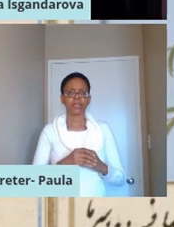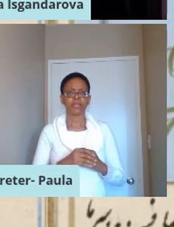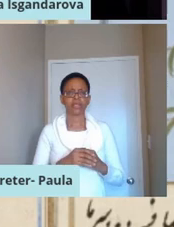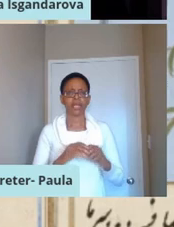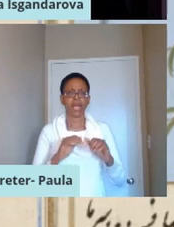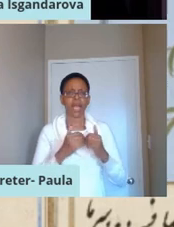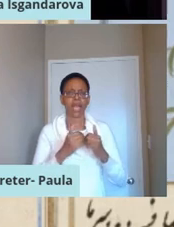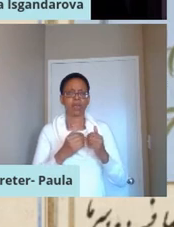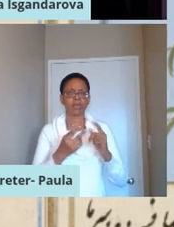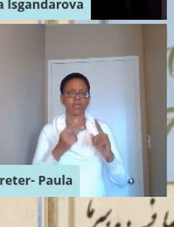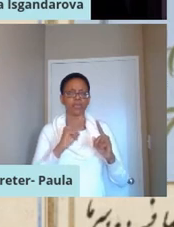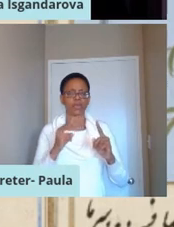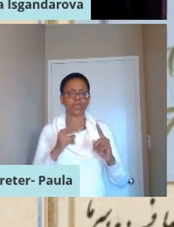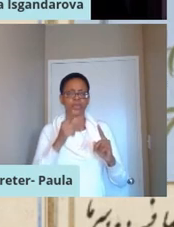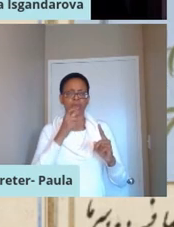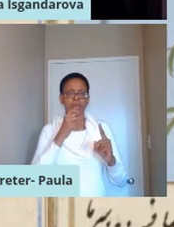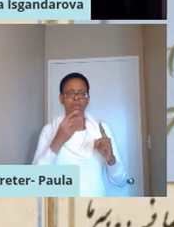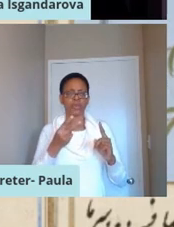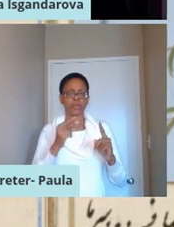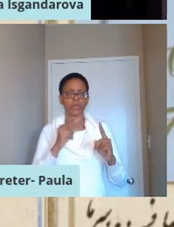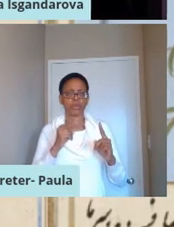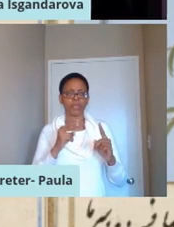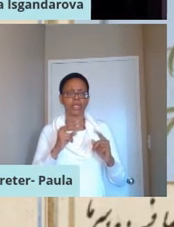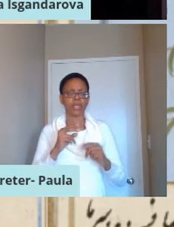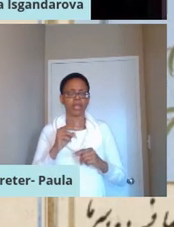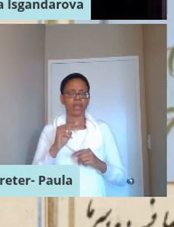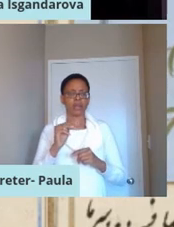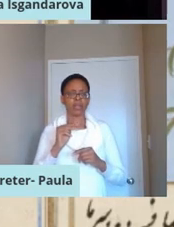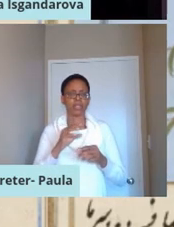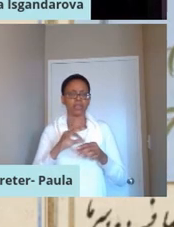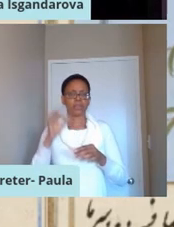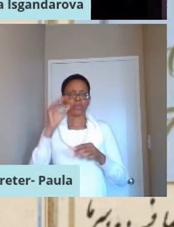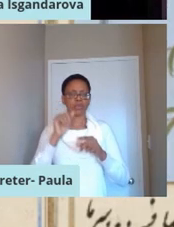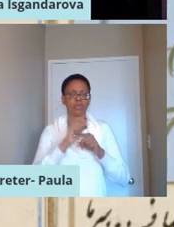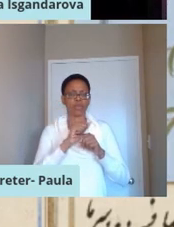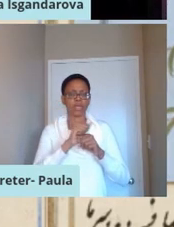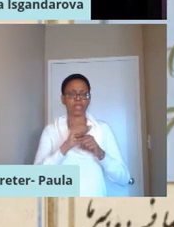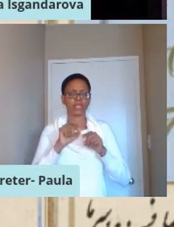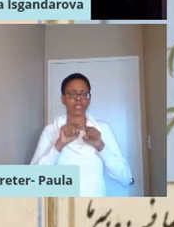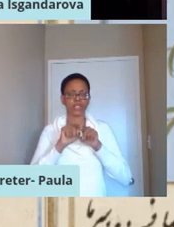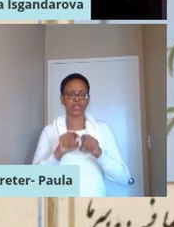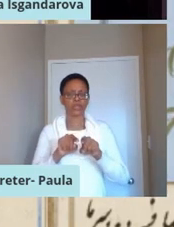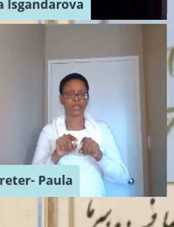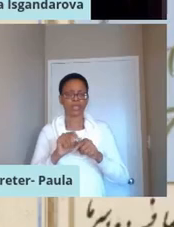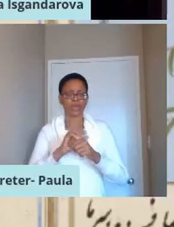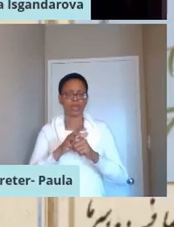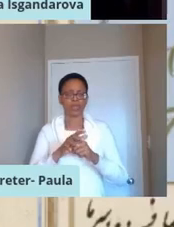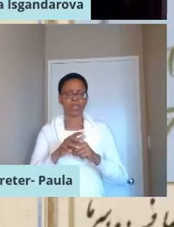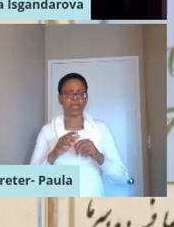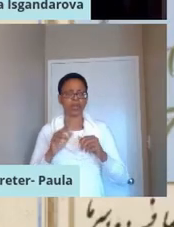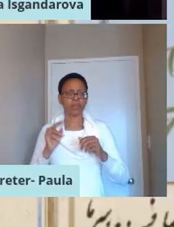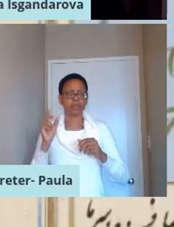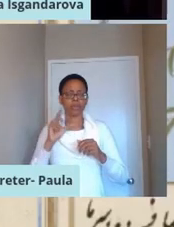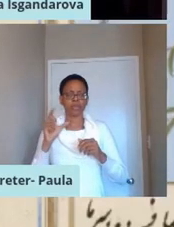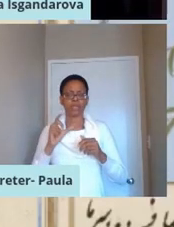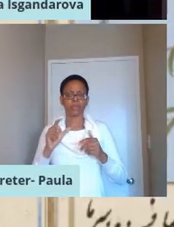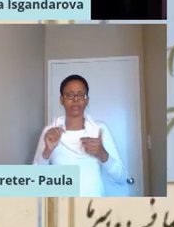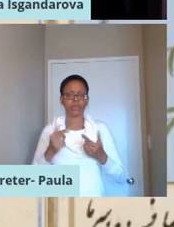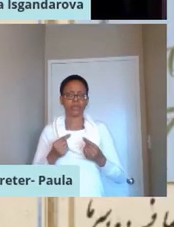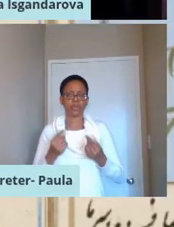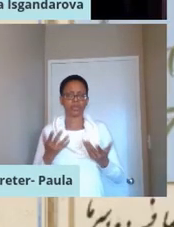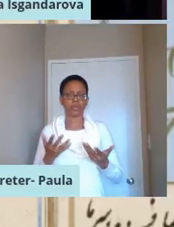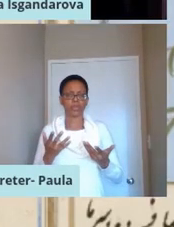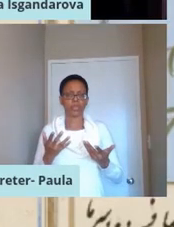whom, and how we Muslims make sense of spiritual practices during these times. Definitely in this